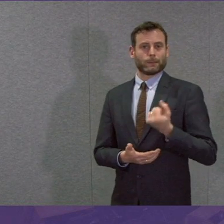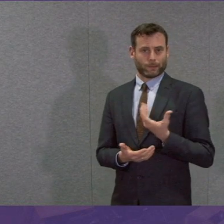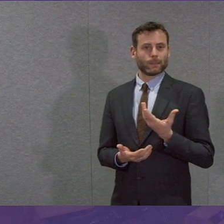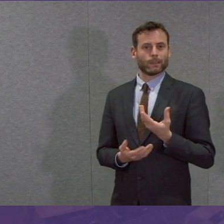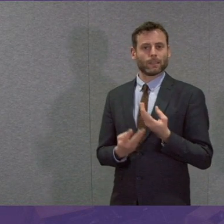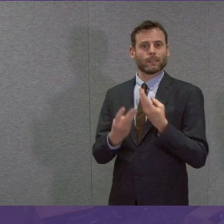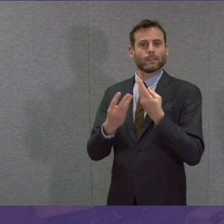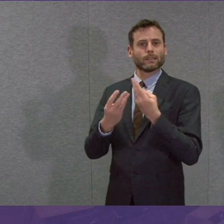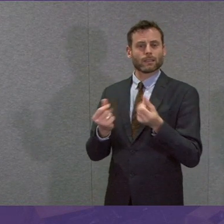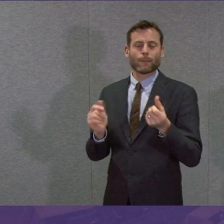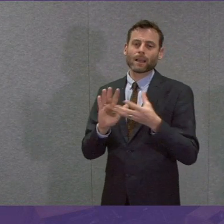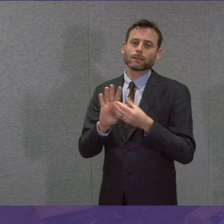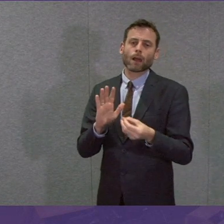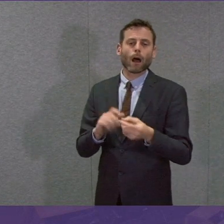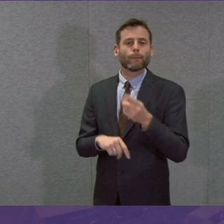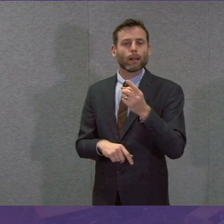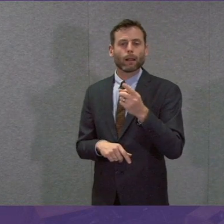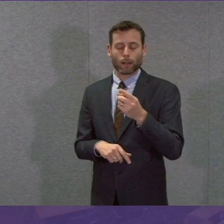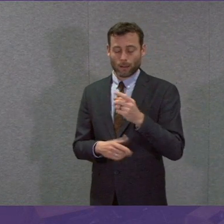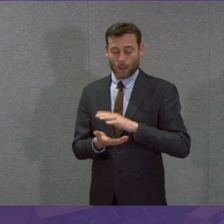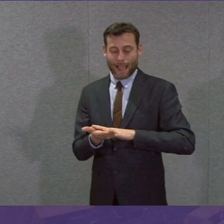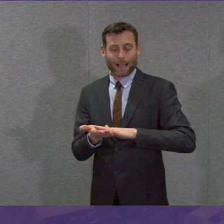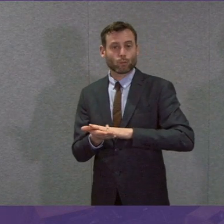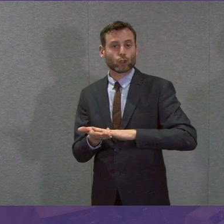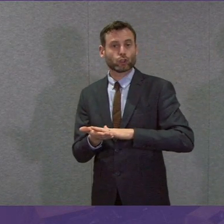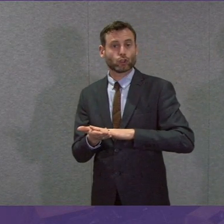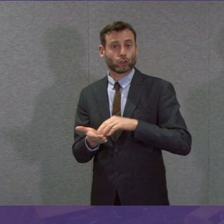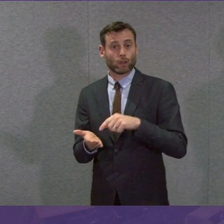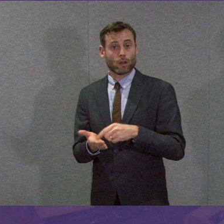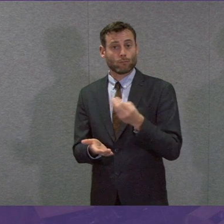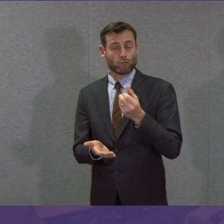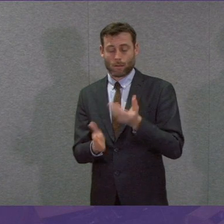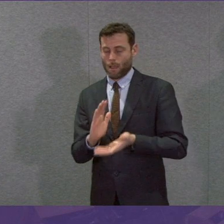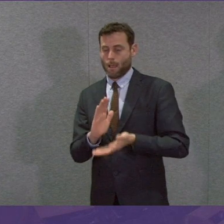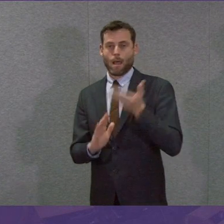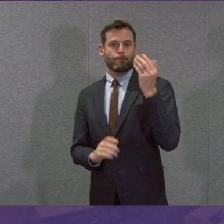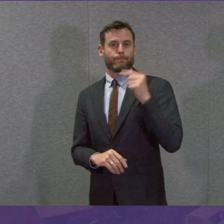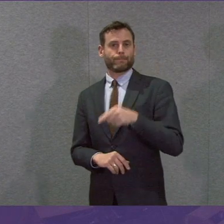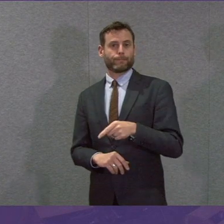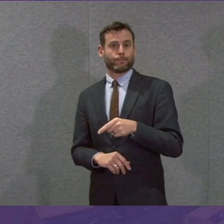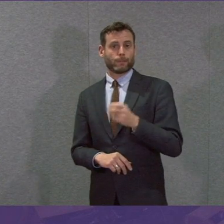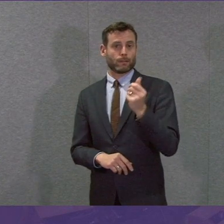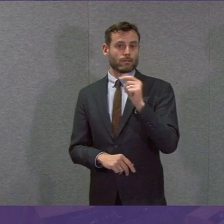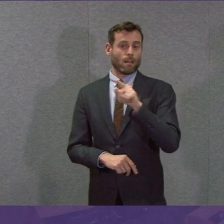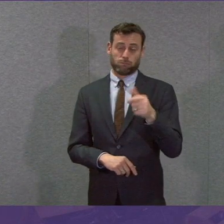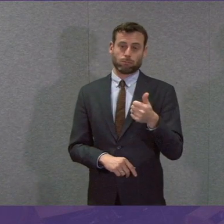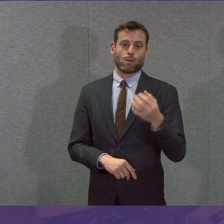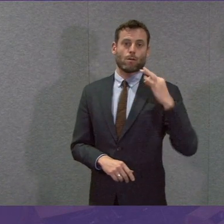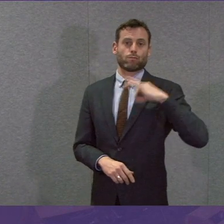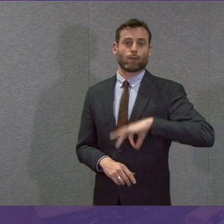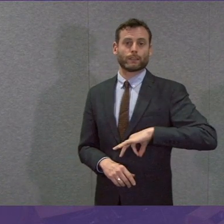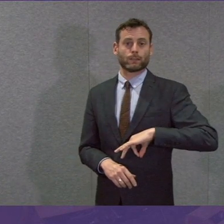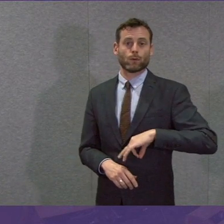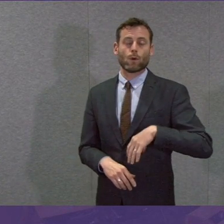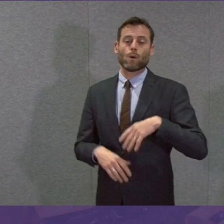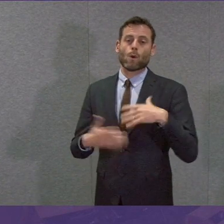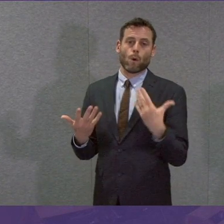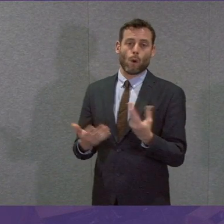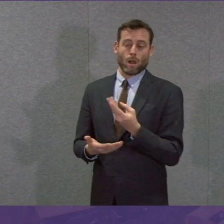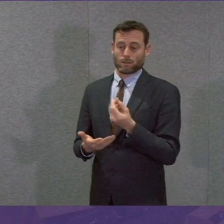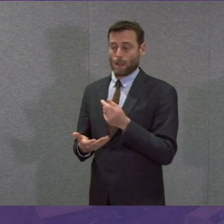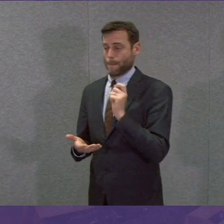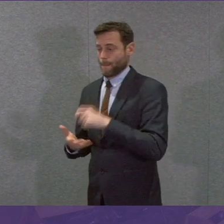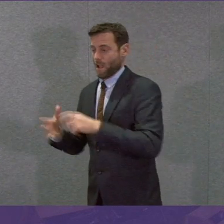significant rises in prices for hand wash, for example, and some people buying up stock in order to cash